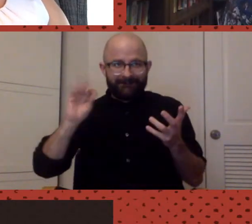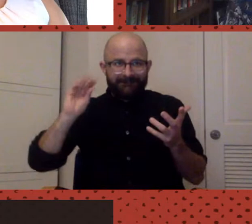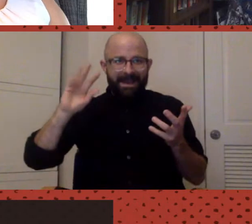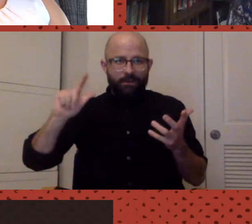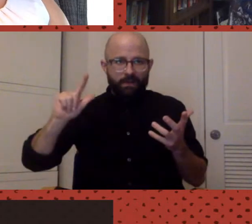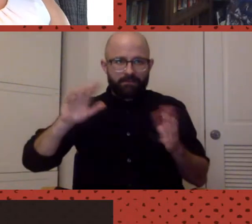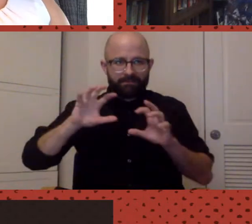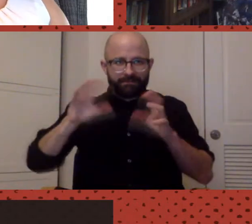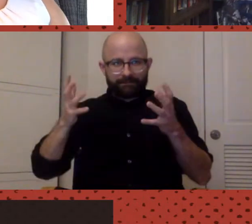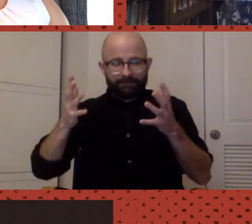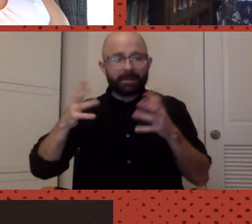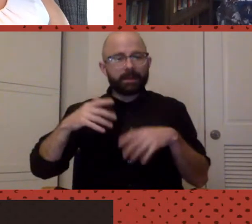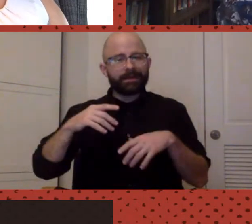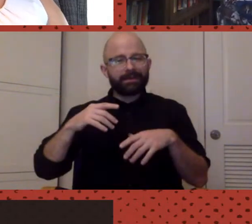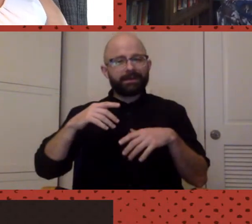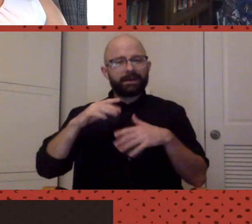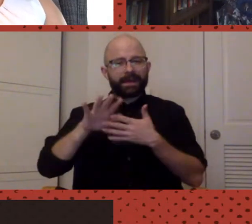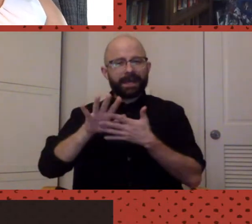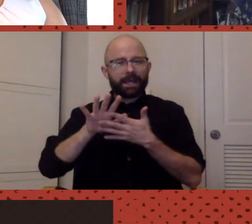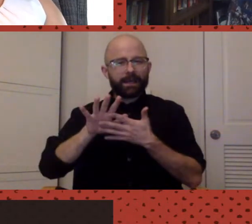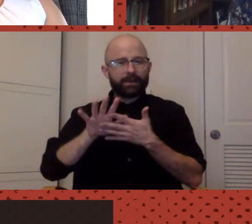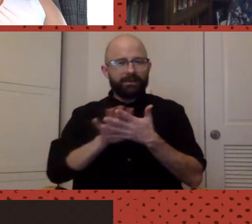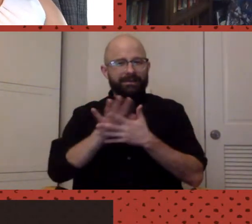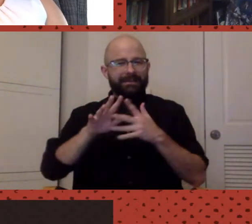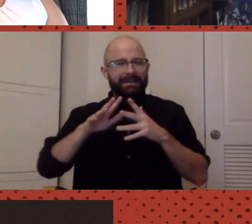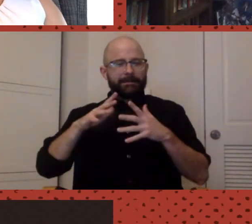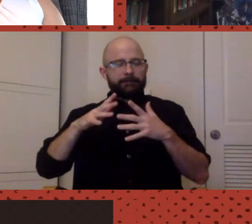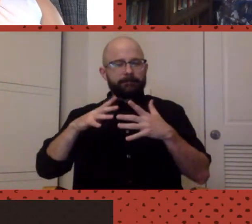cryptic word to me, and kind of gross.